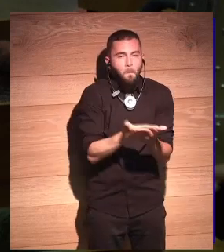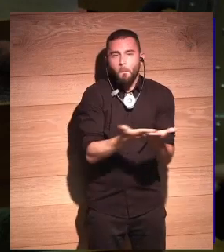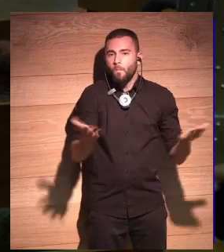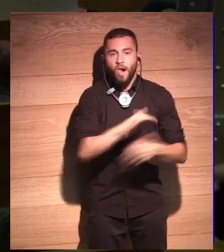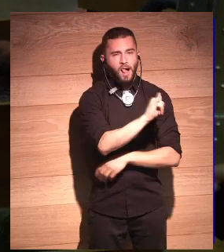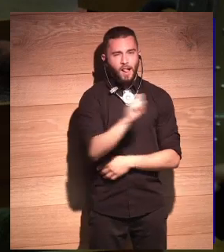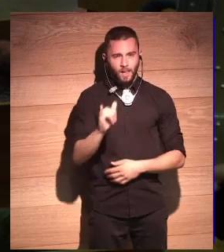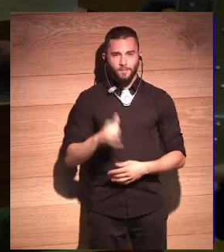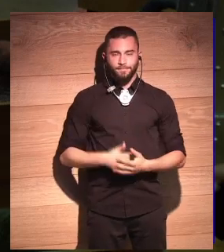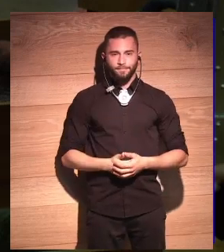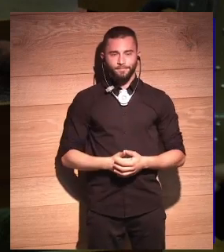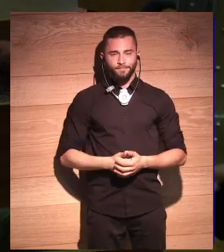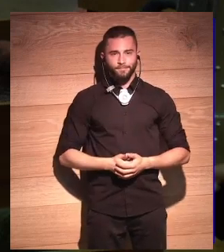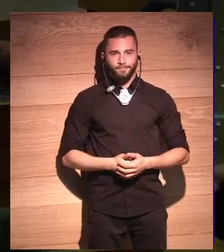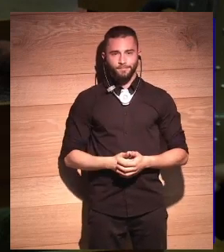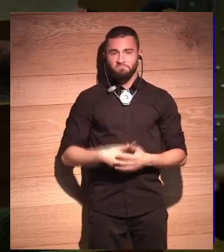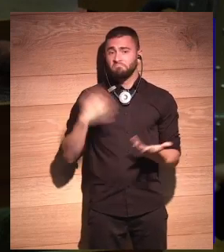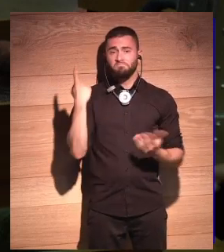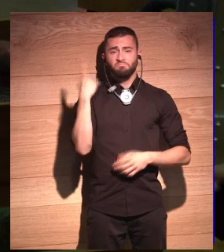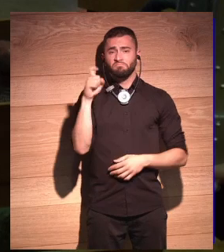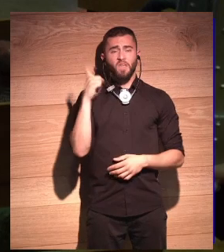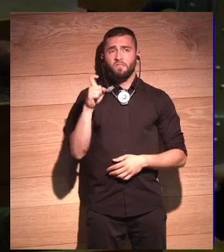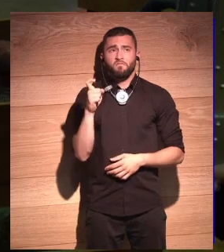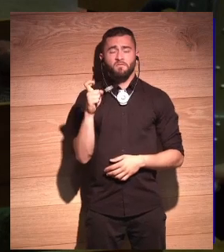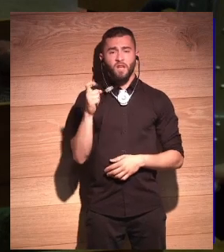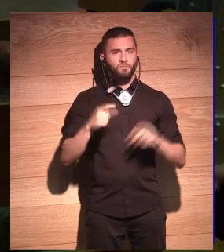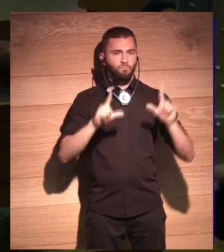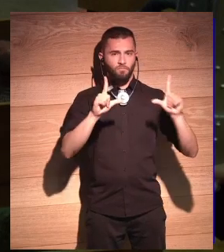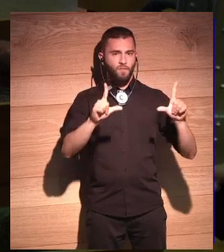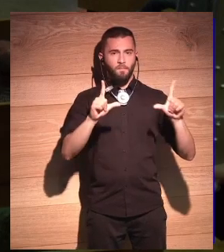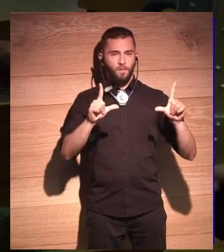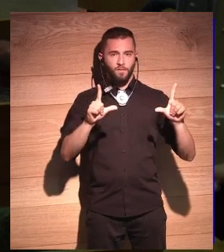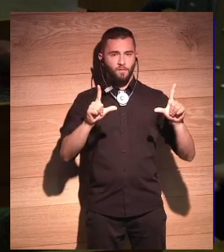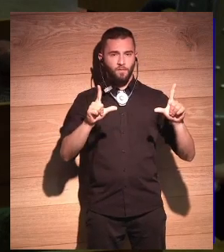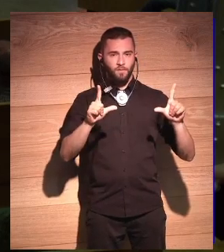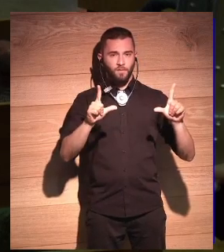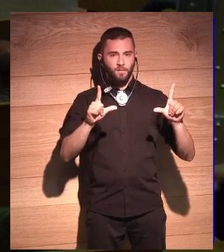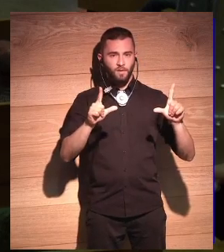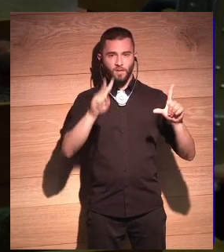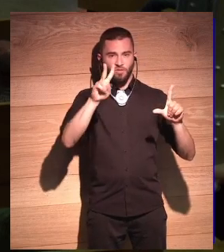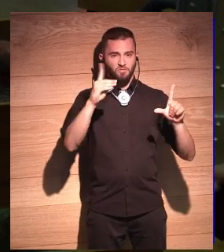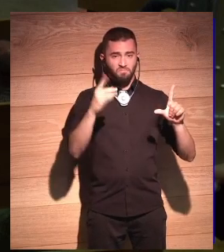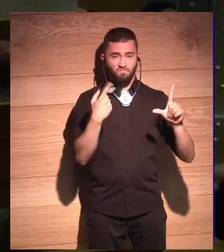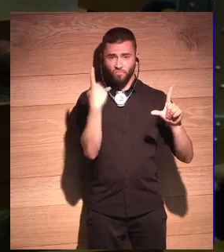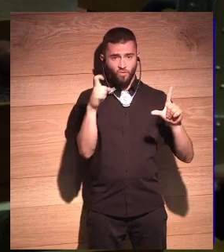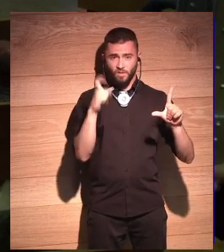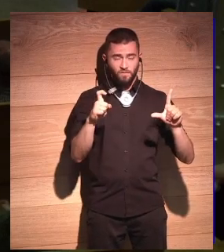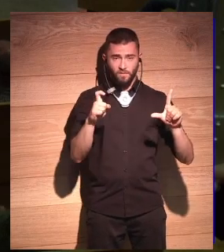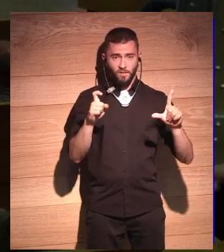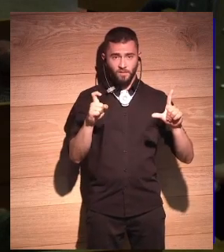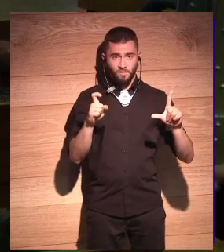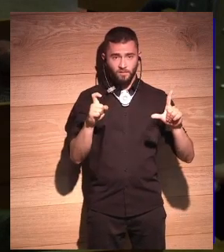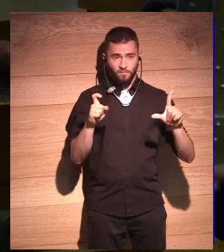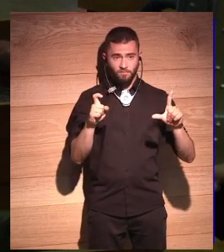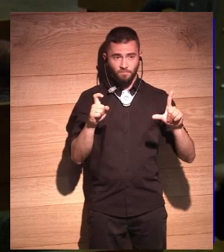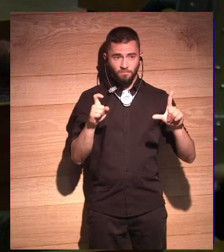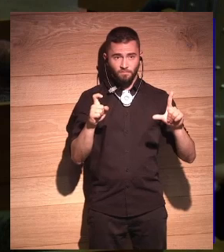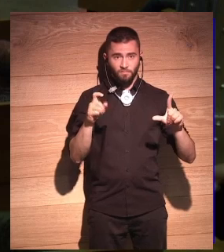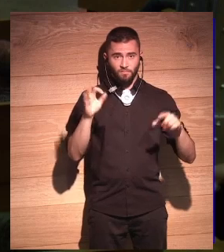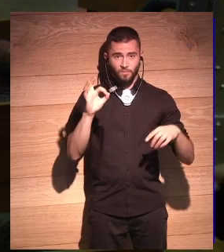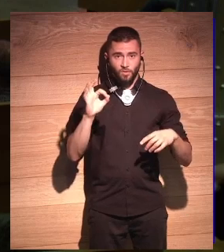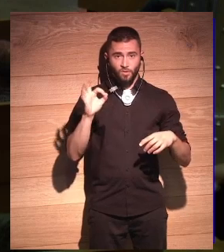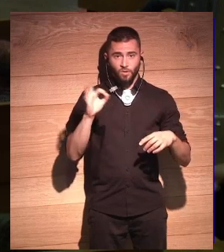it's a 2D screen like this, or a virtual reality headset, a mixed reality headset, or an augmented reality headset. Objectively speaking,